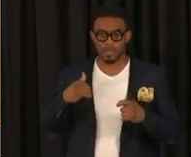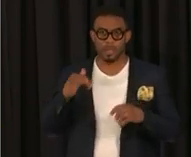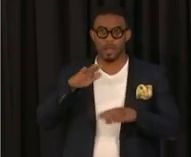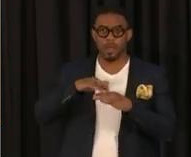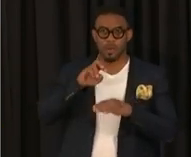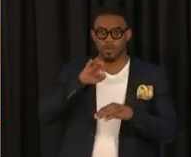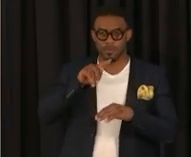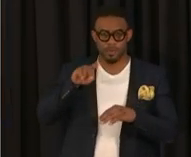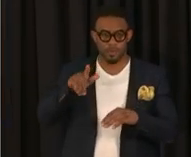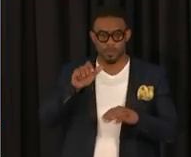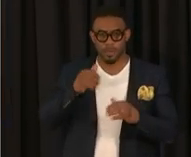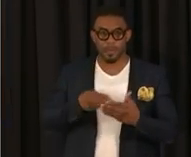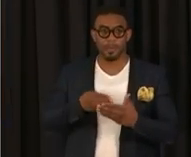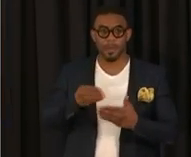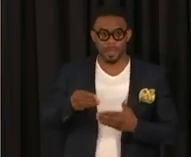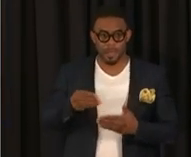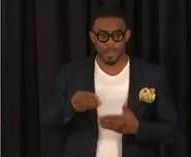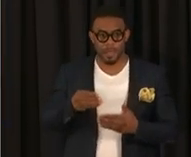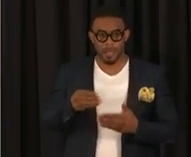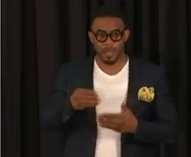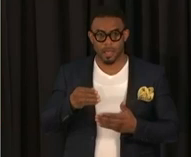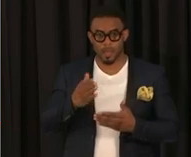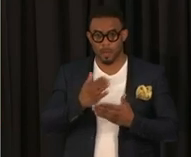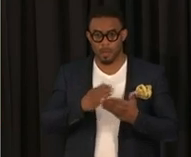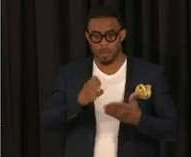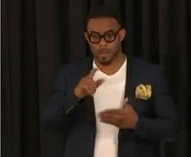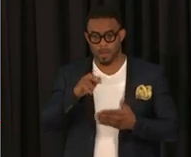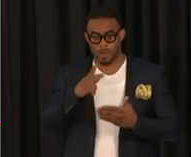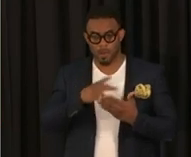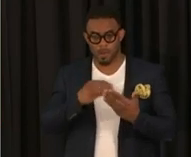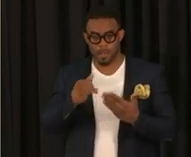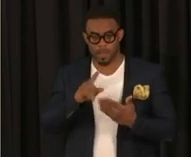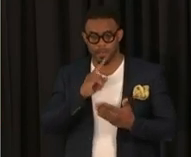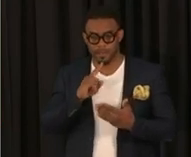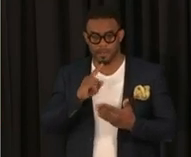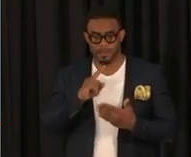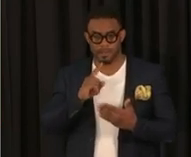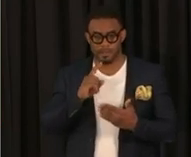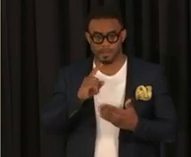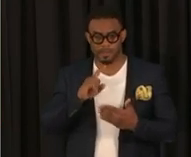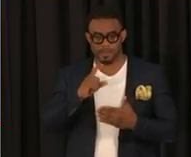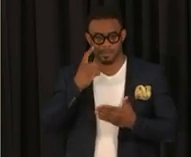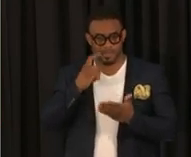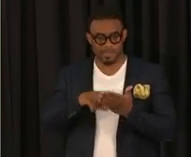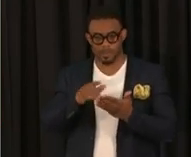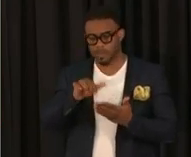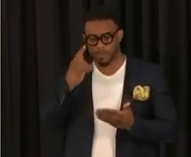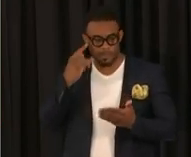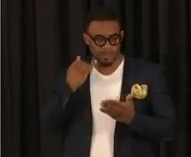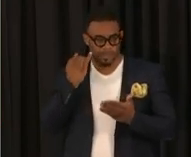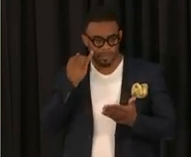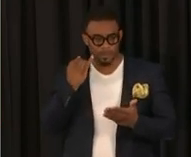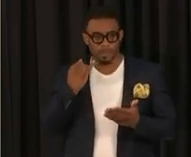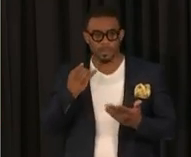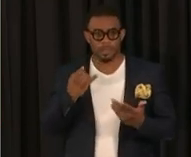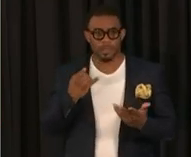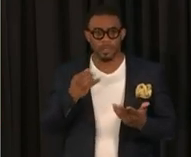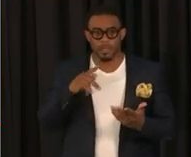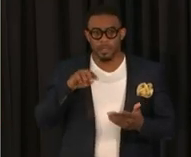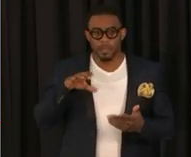rooftop. You can buy a portion of a solar project that is sited somewhere else. So let's say, for